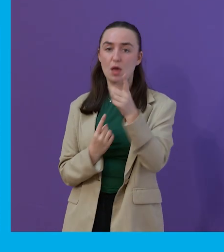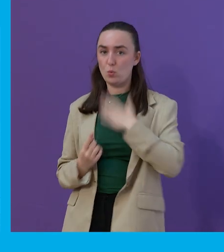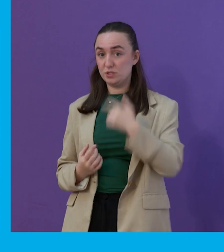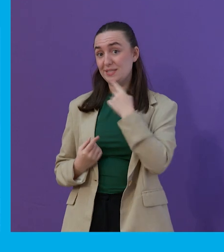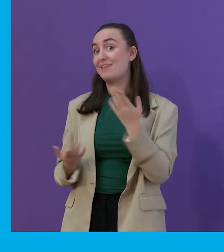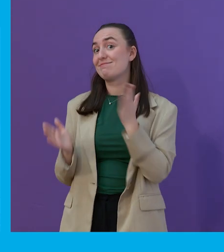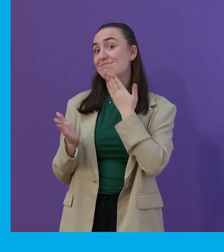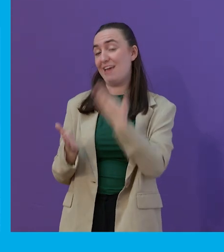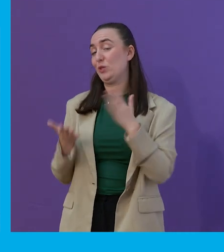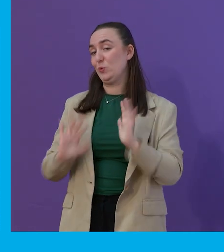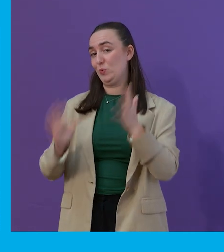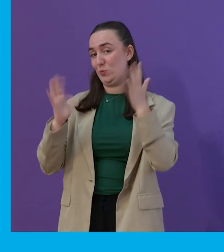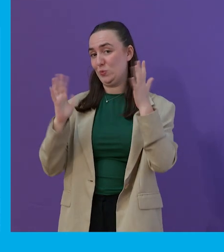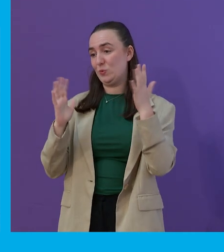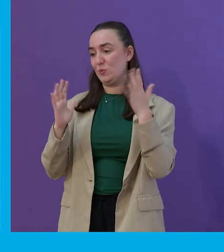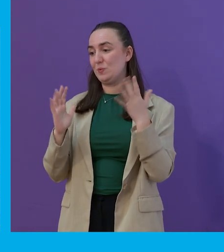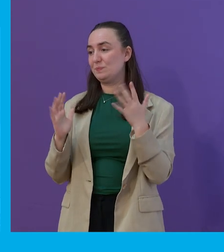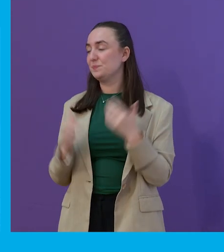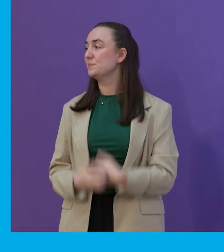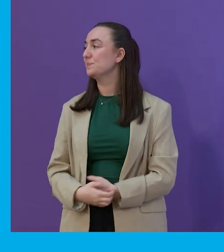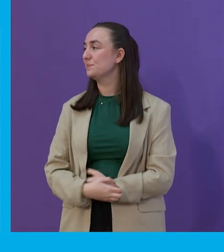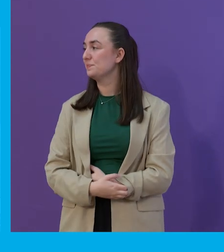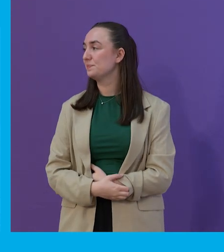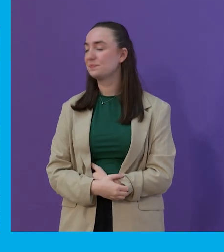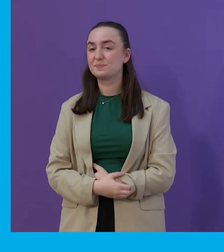say thank you for your contribution.